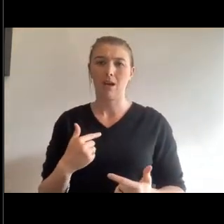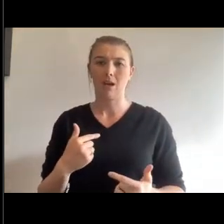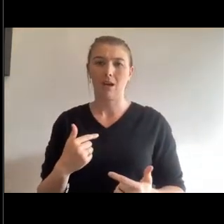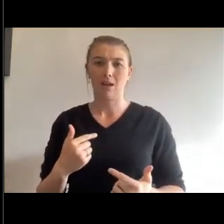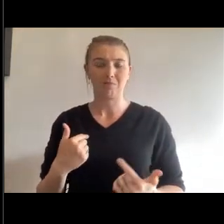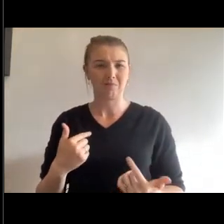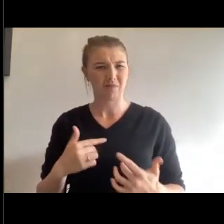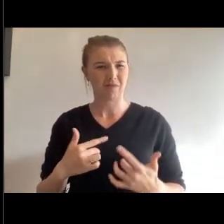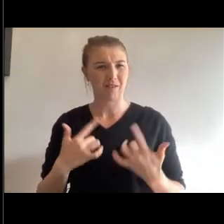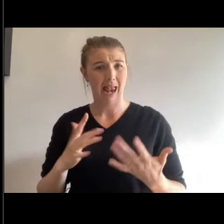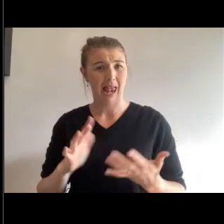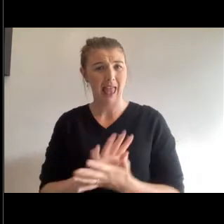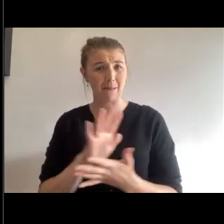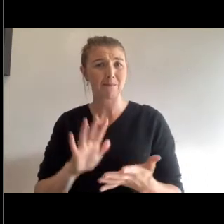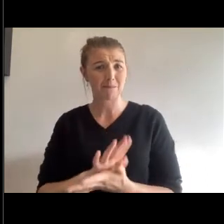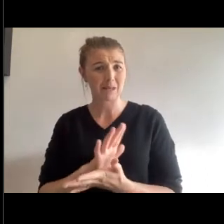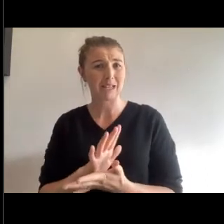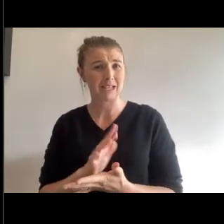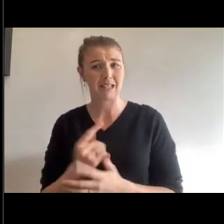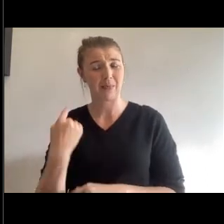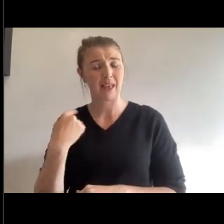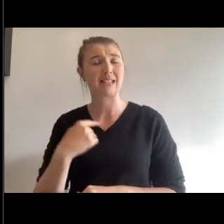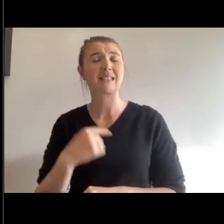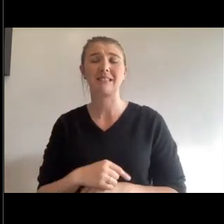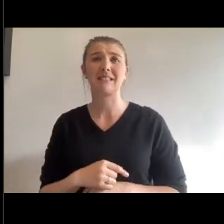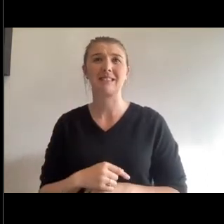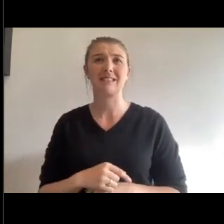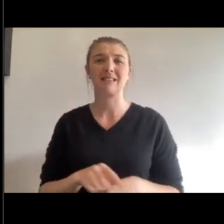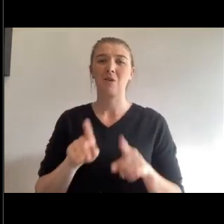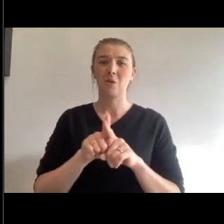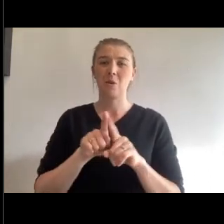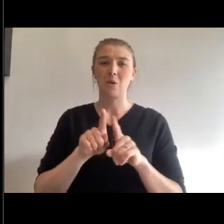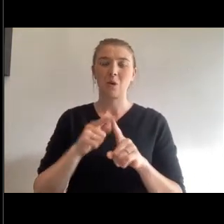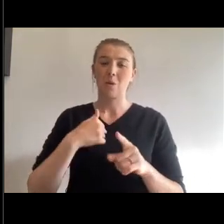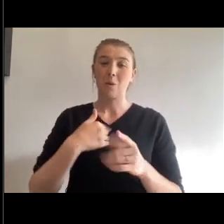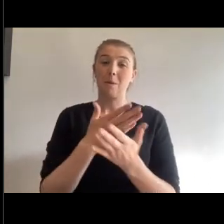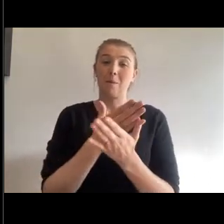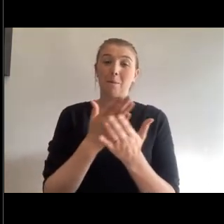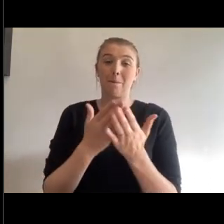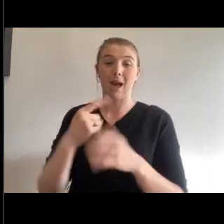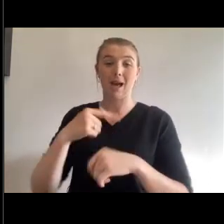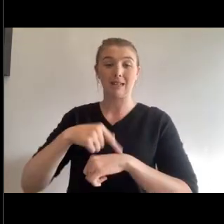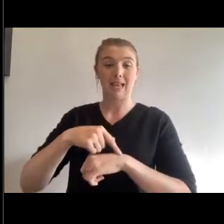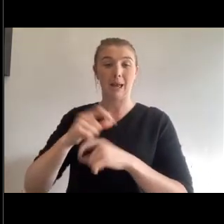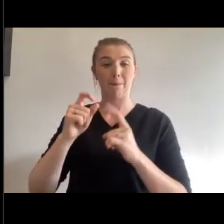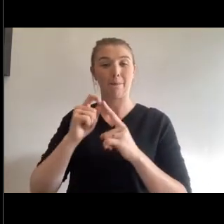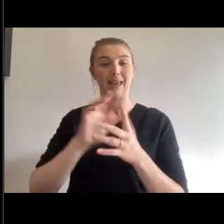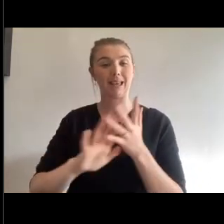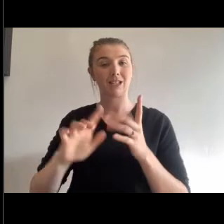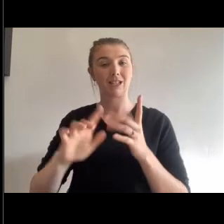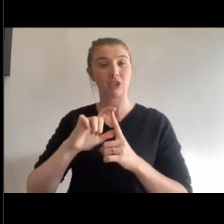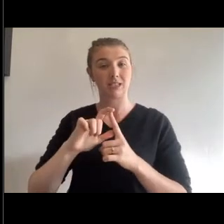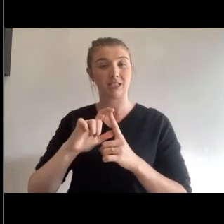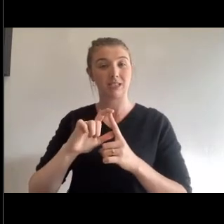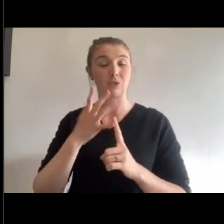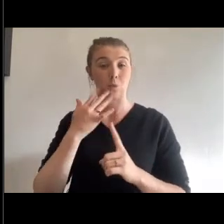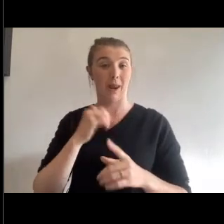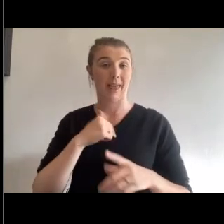happy. And also, I was also doing a part-time PhD when I joined the